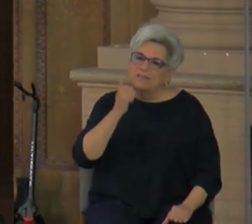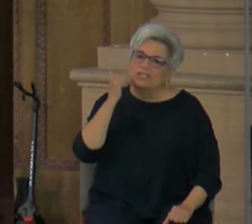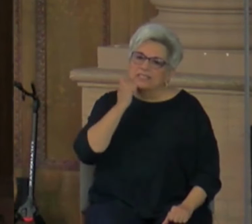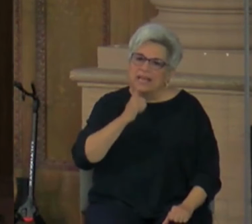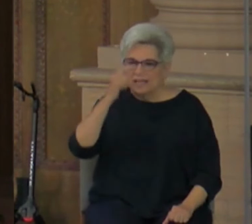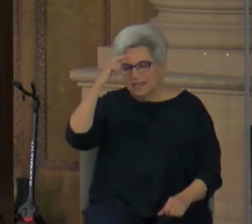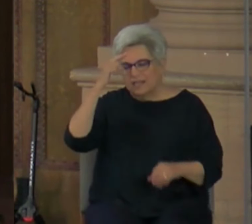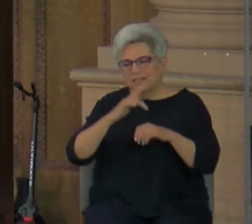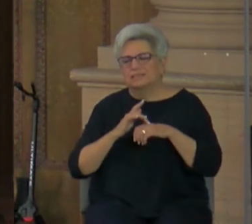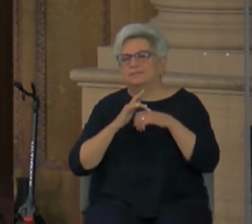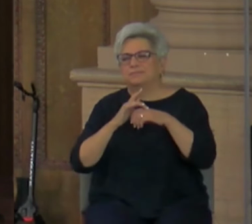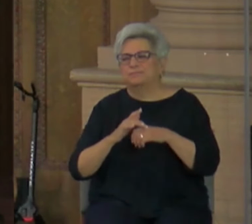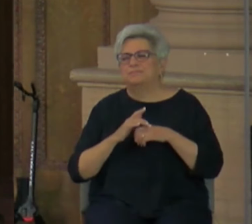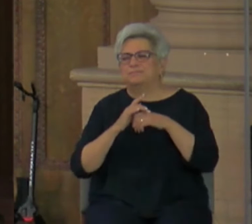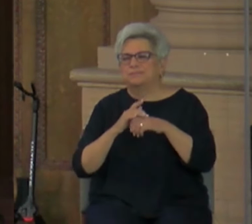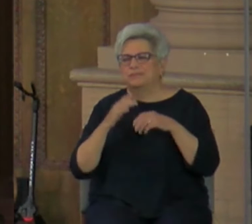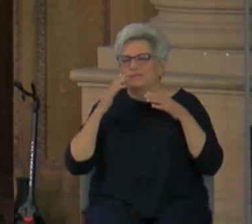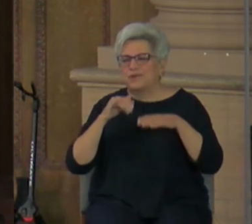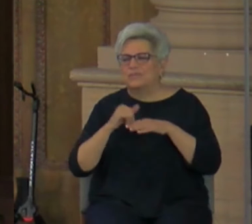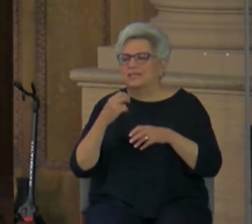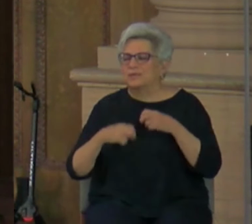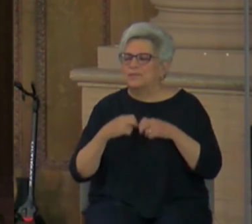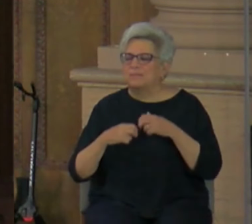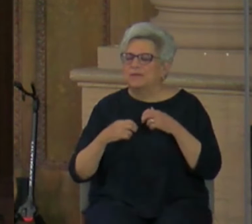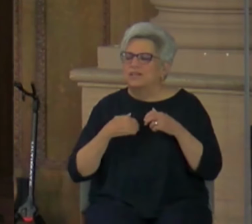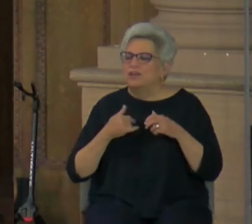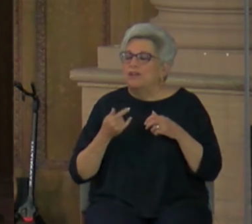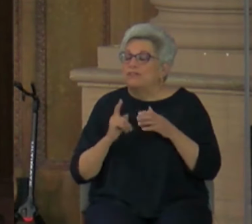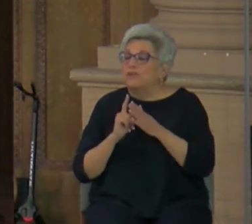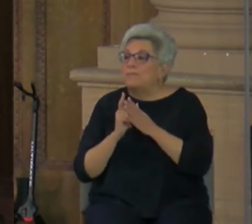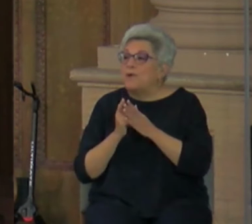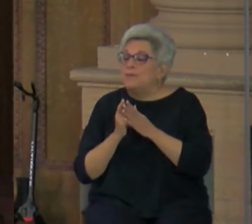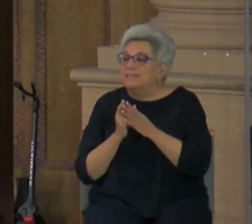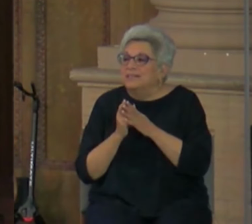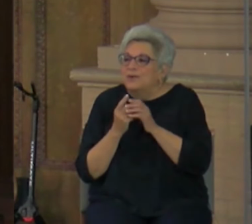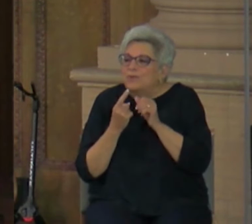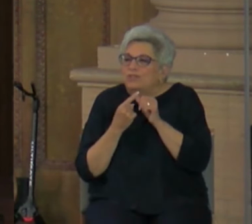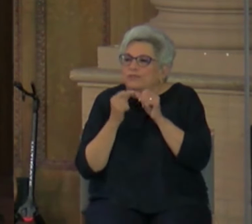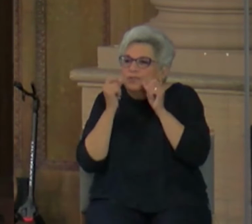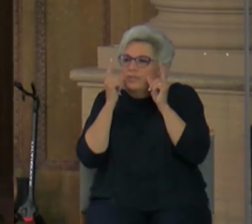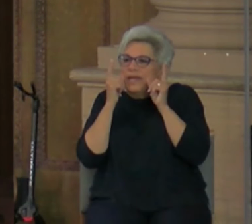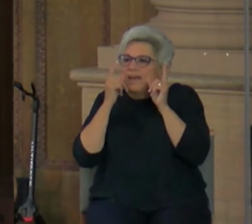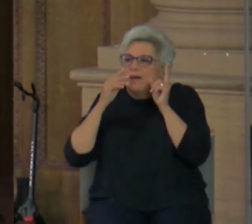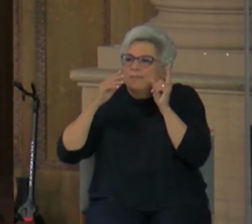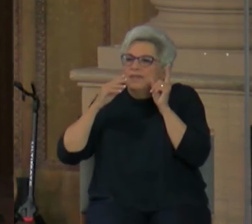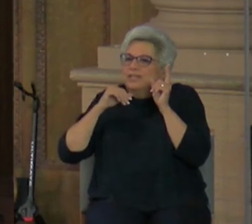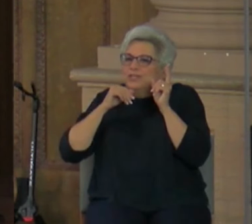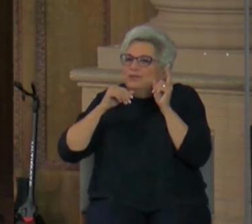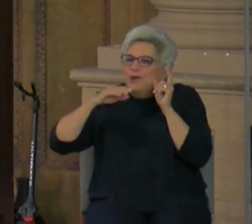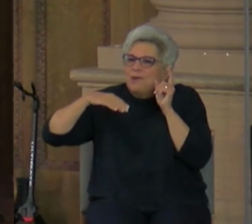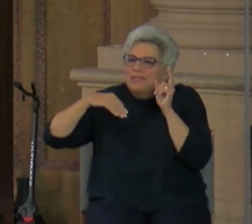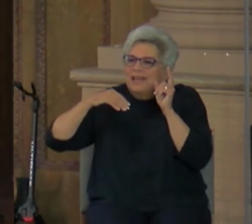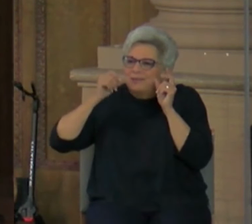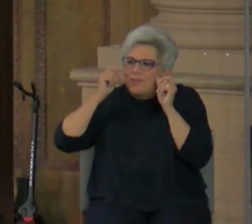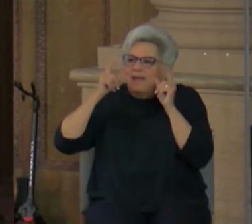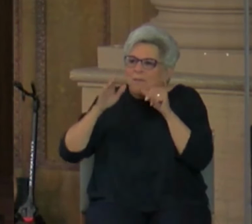thoughts of that one big problem that you're going through. And you have those few moments when you first wake up, when you don't really know who you are or where you